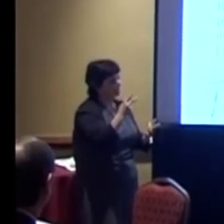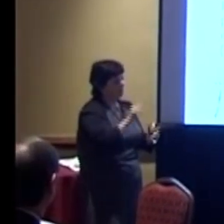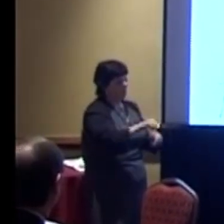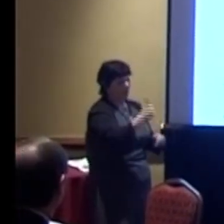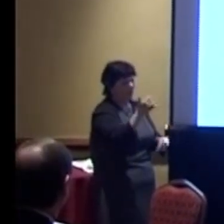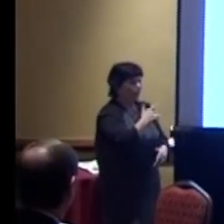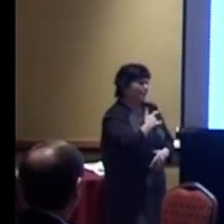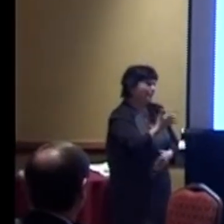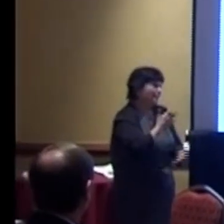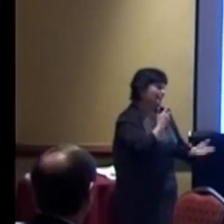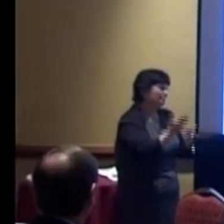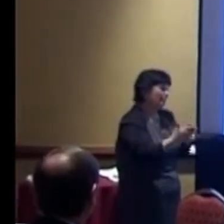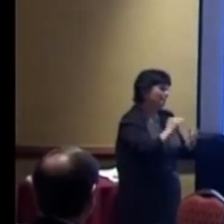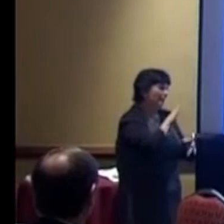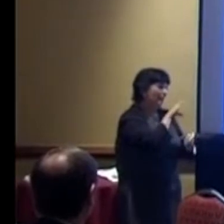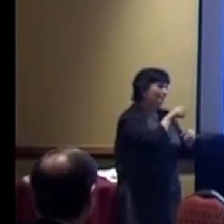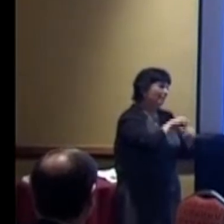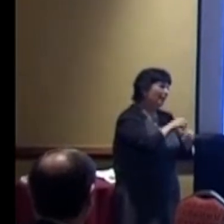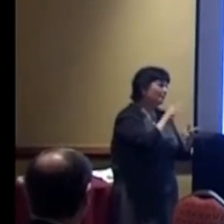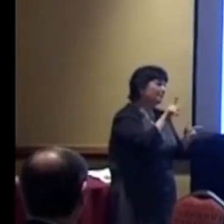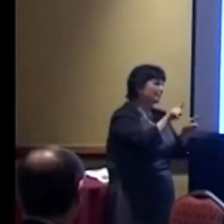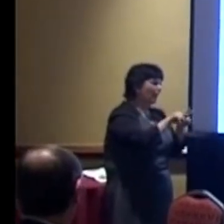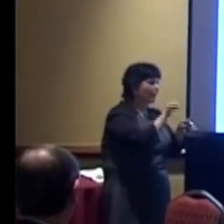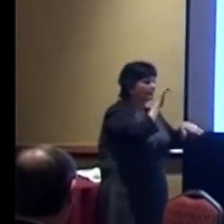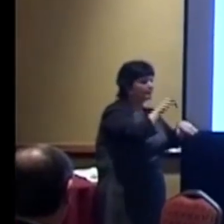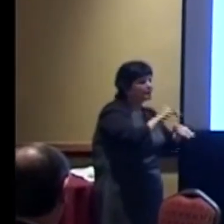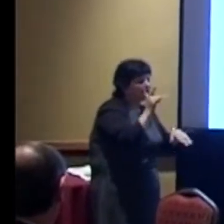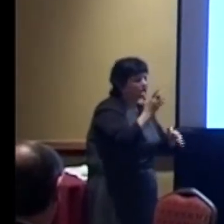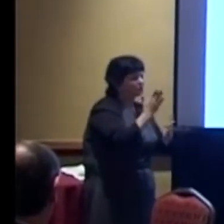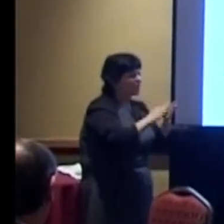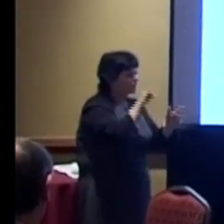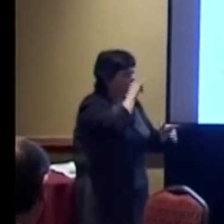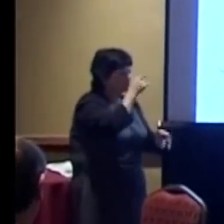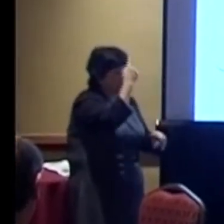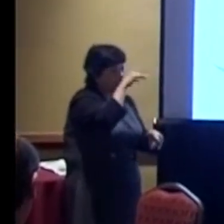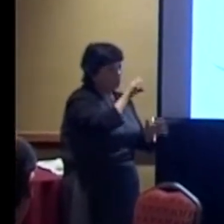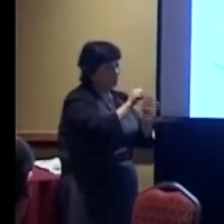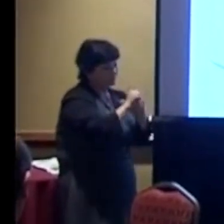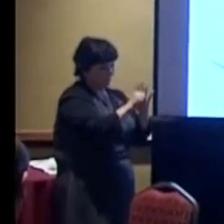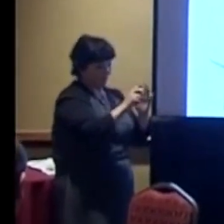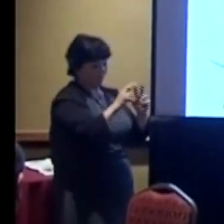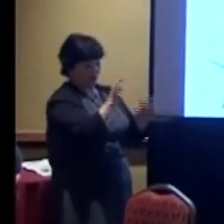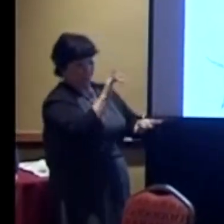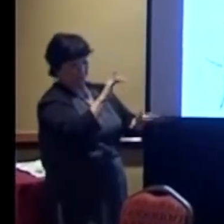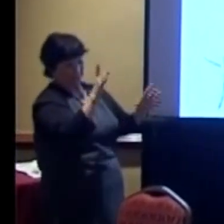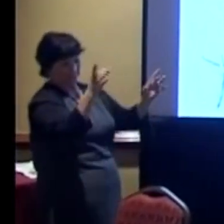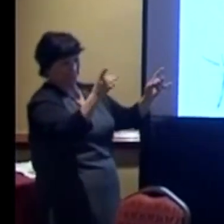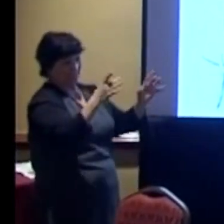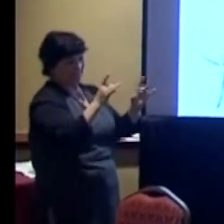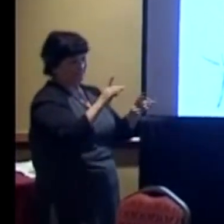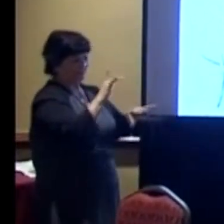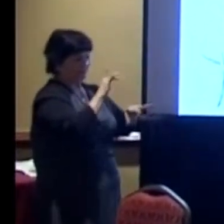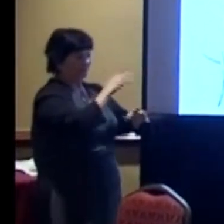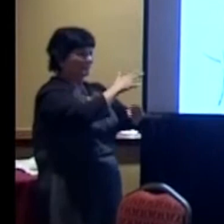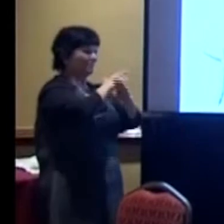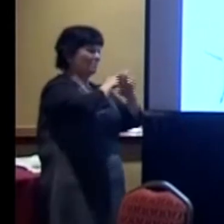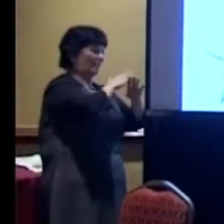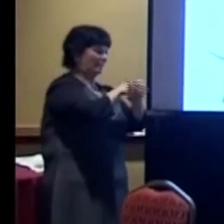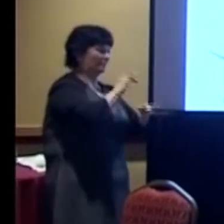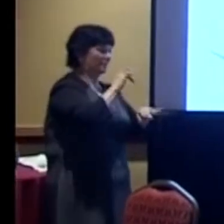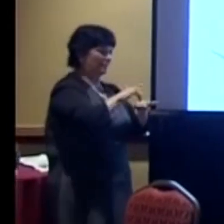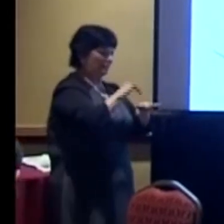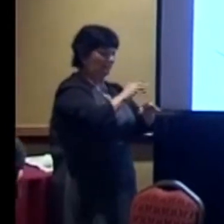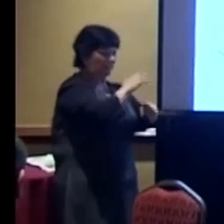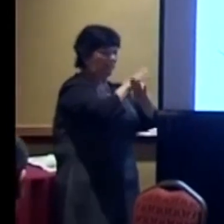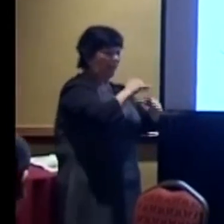Other senses might also be involved, touch. And so some kids, for example, are very tactile defensive.